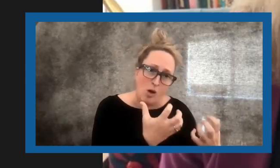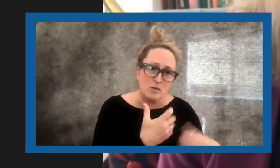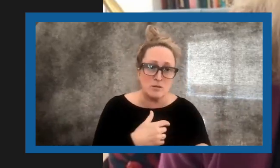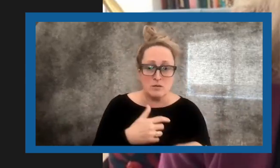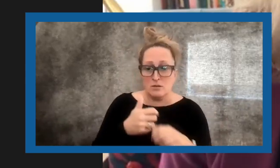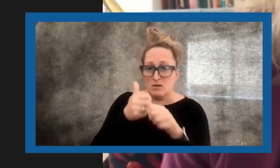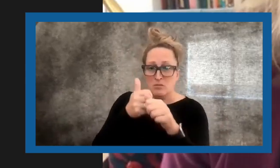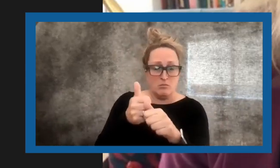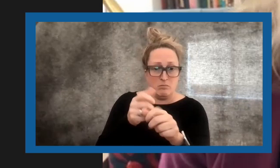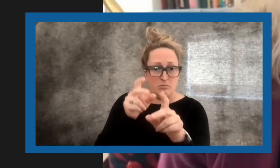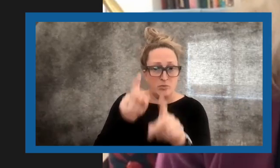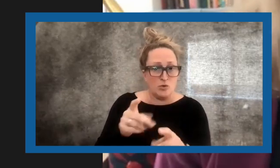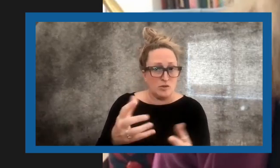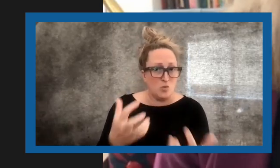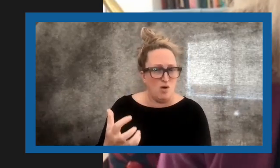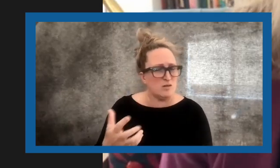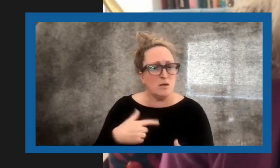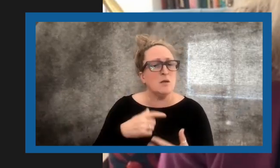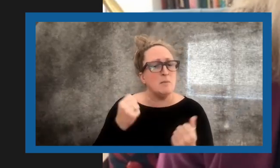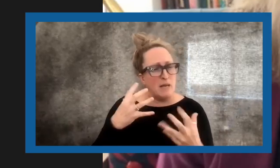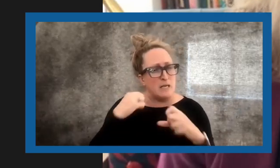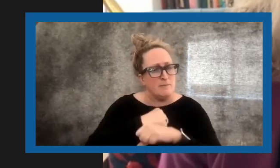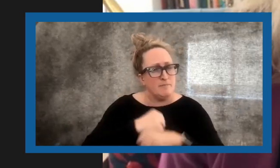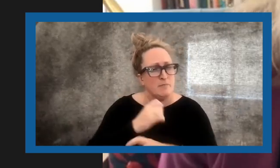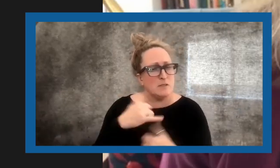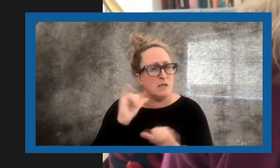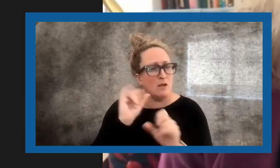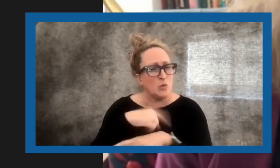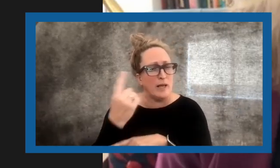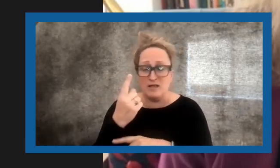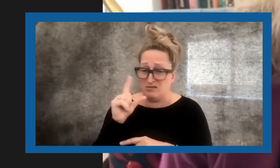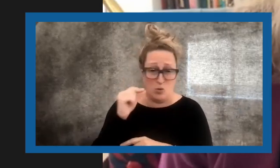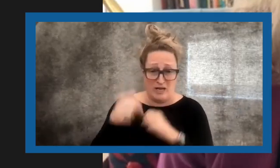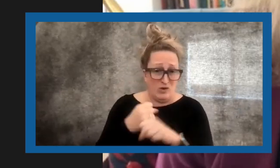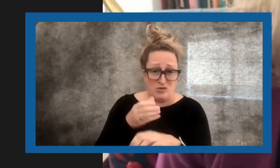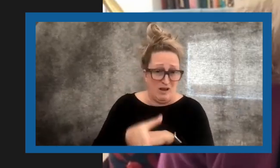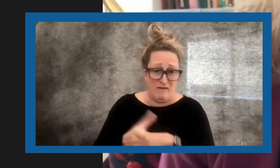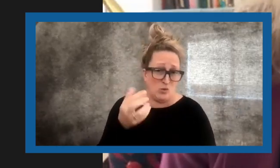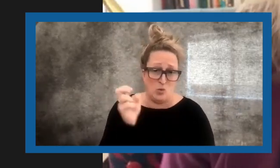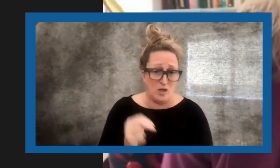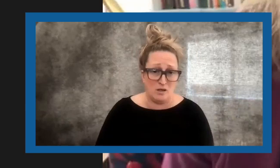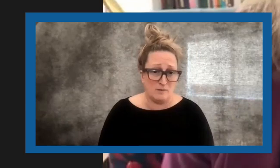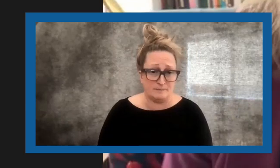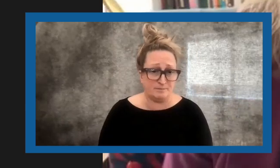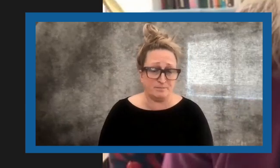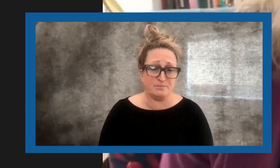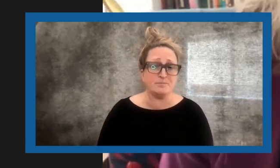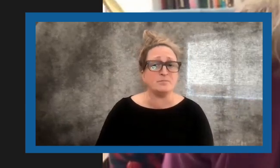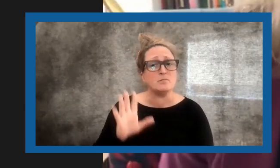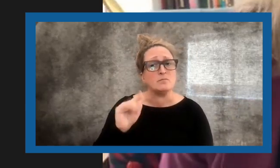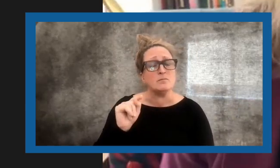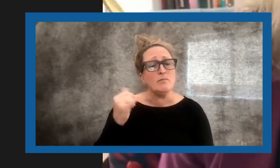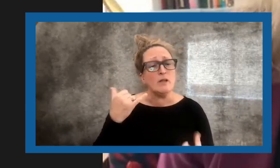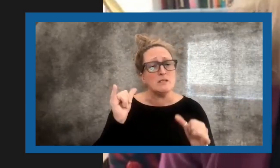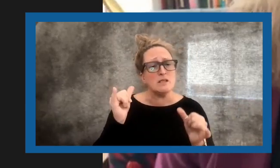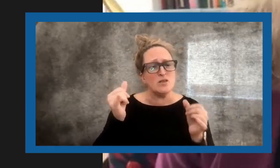the person's wishes? There's still a lot of fights on that today, even 20 years after Gwen. But that's still something that's